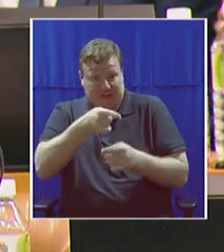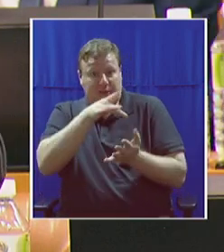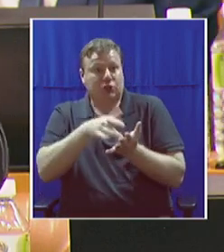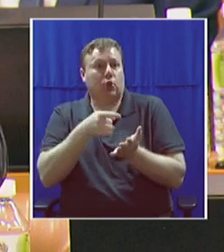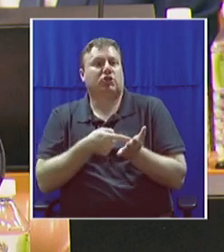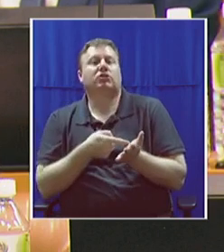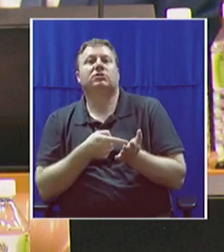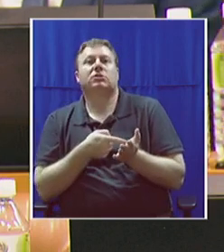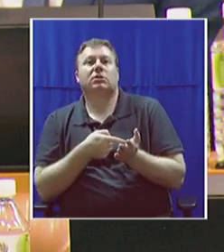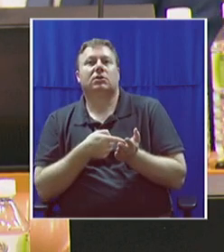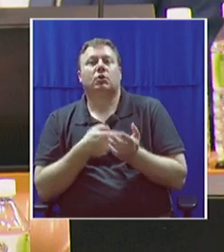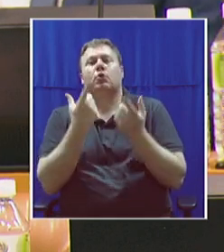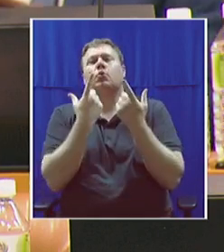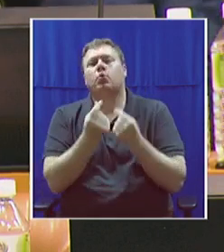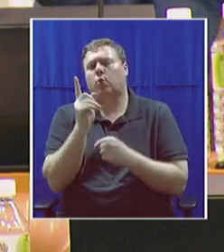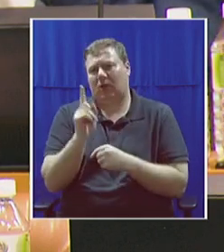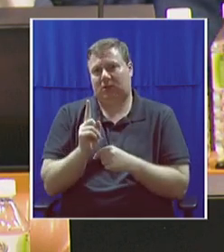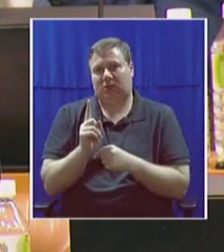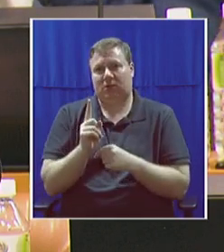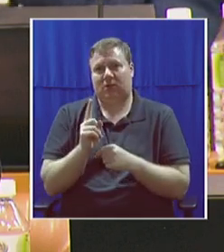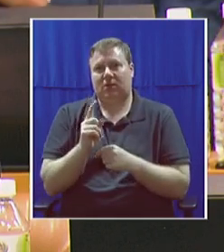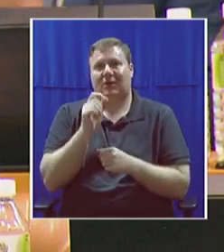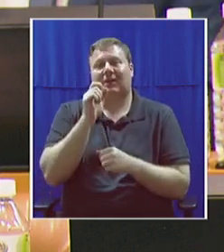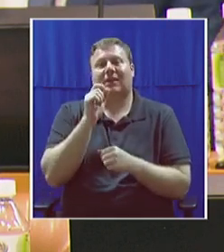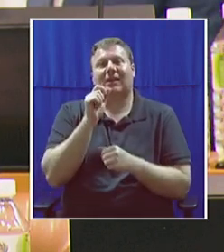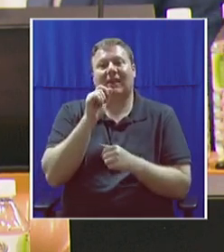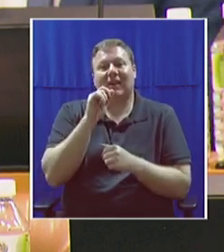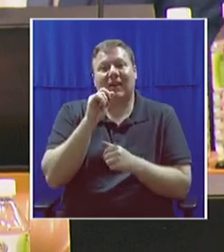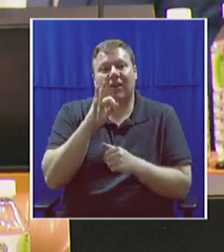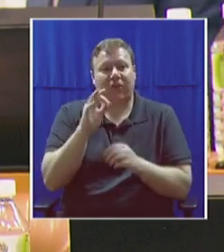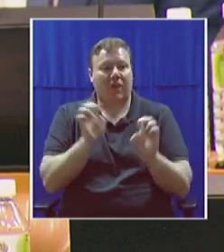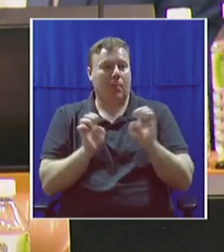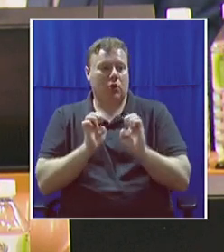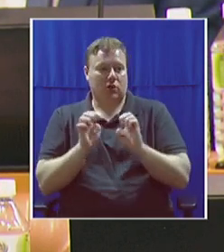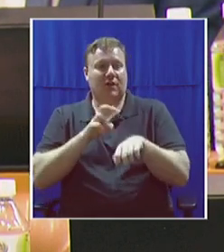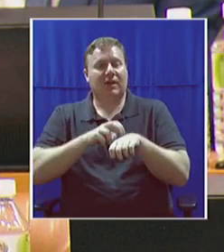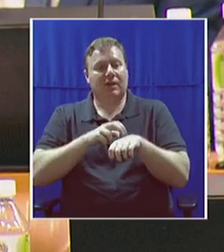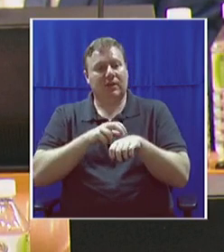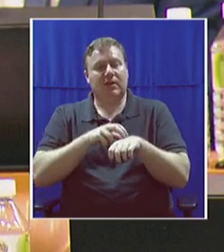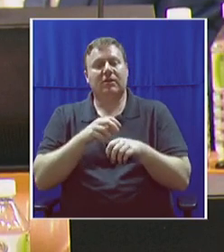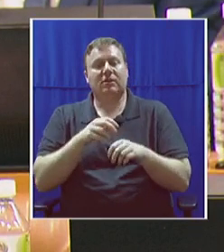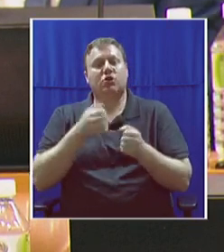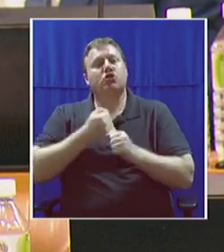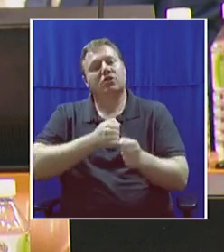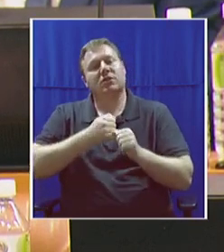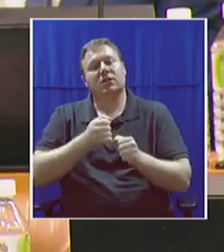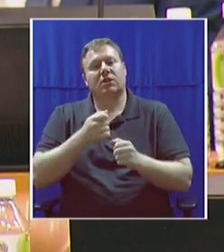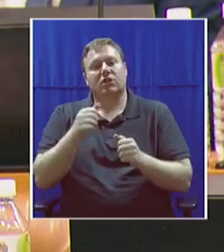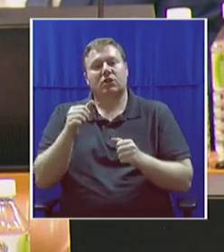case what will you do in the event of an emergency requiring the release of the Strategic fuel Reserve